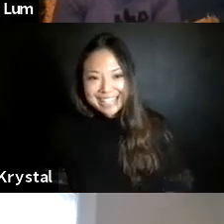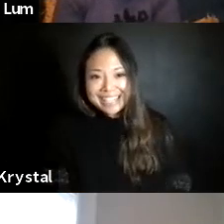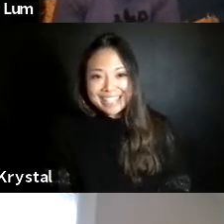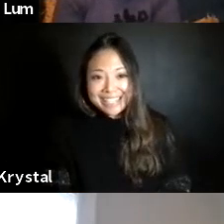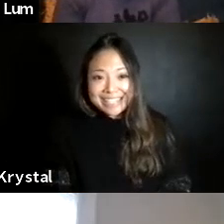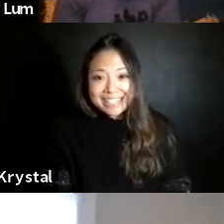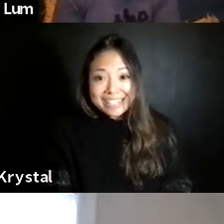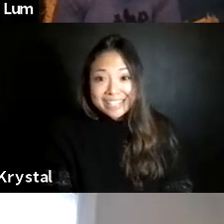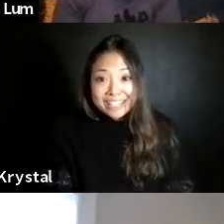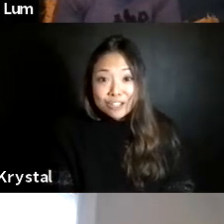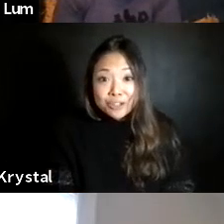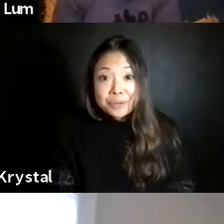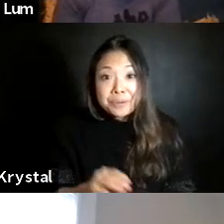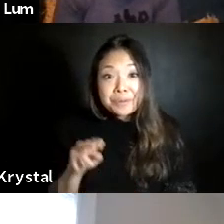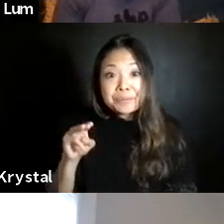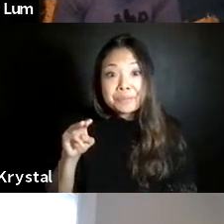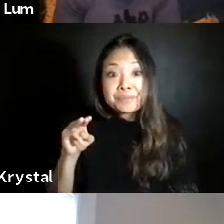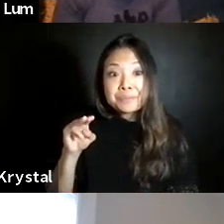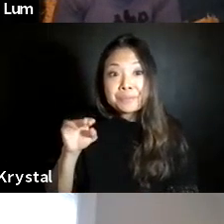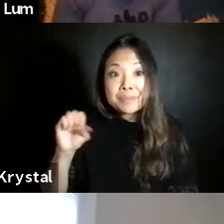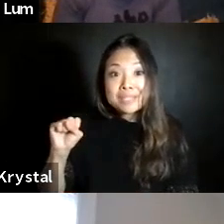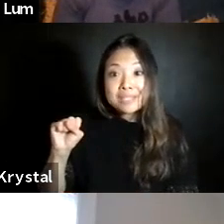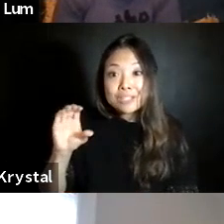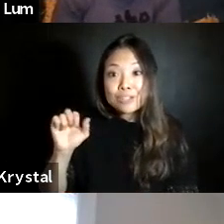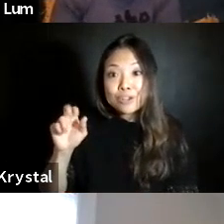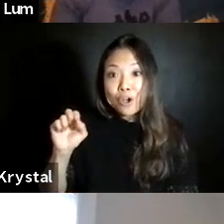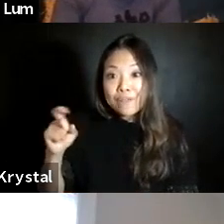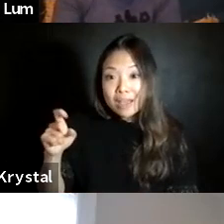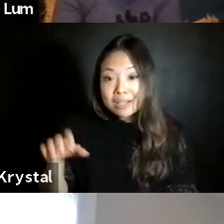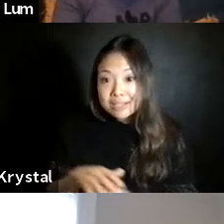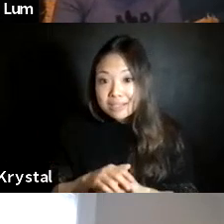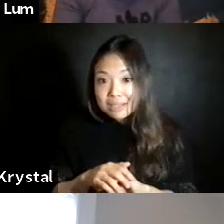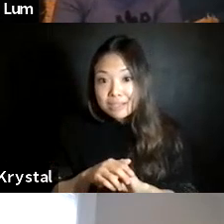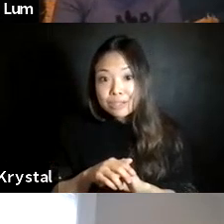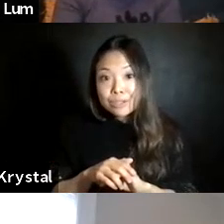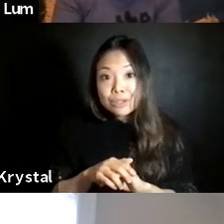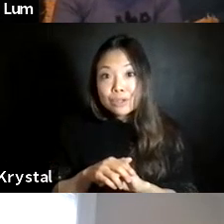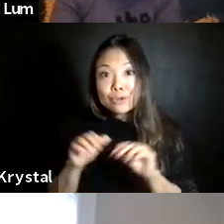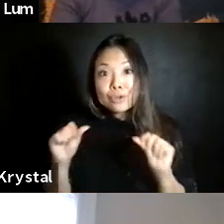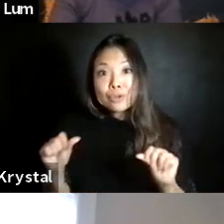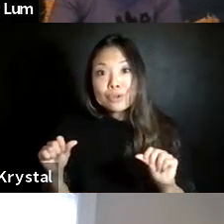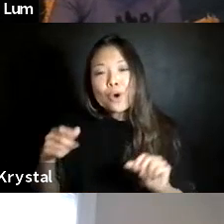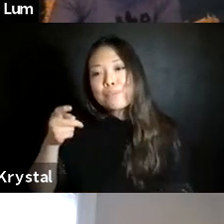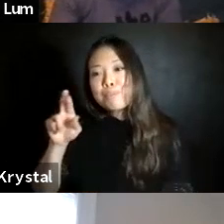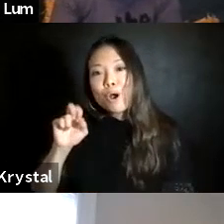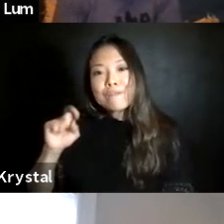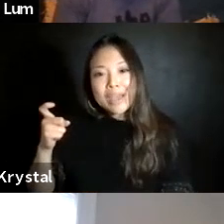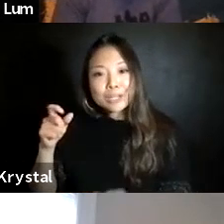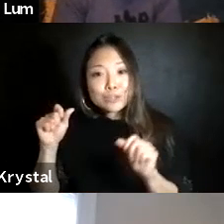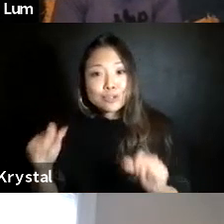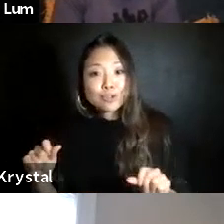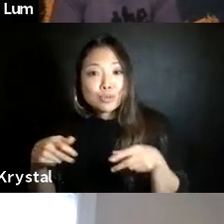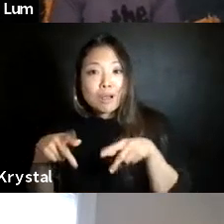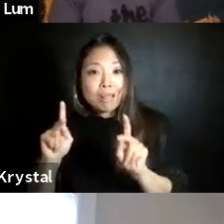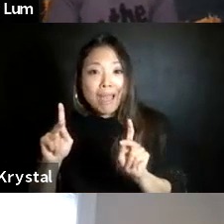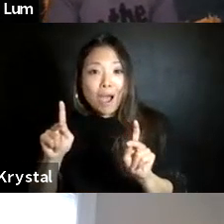Ms. Parvex, can you allow Dr. Tung to share her screen? She should be able to share it.